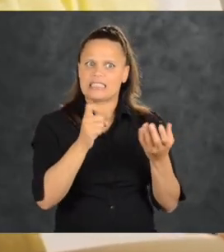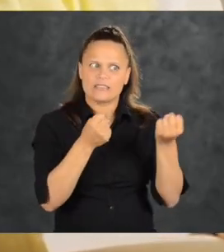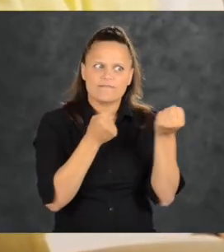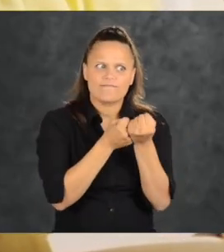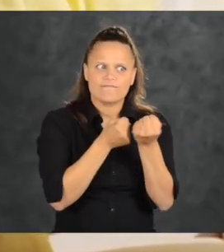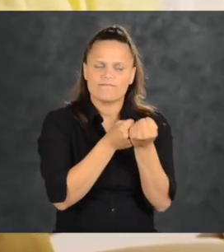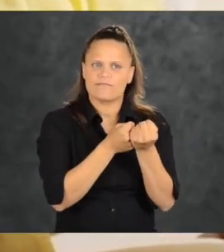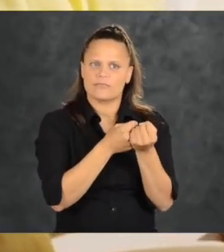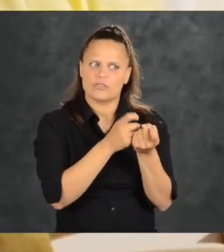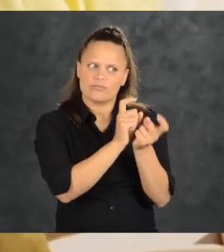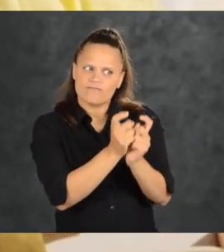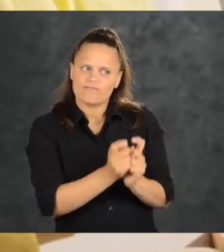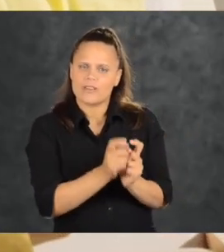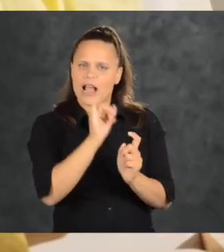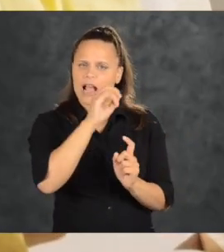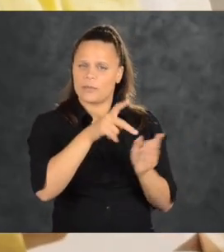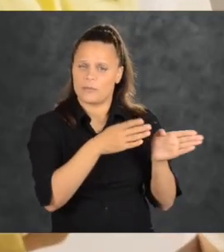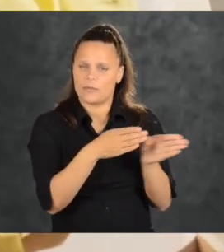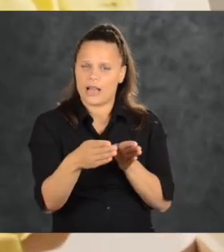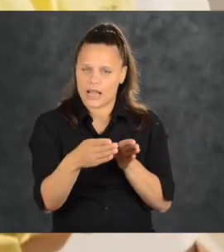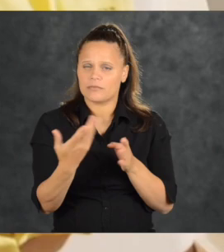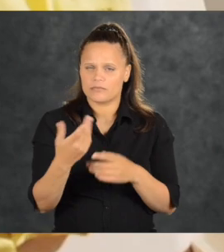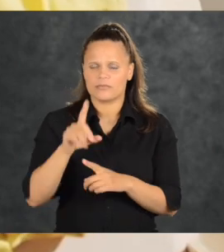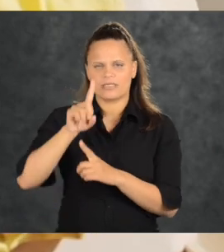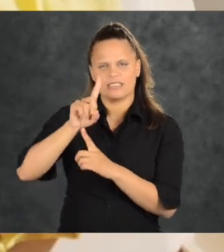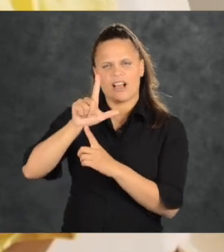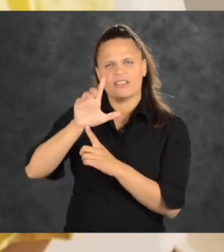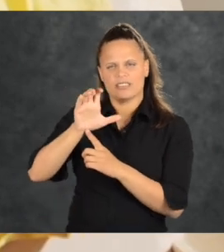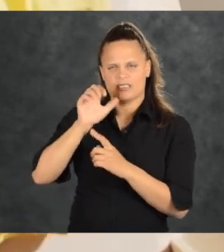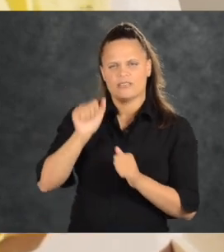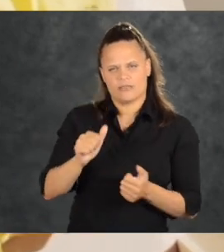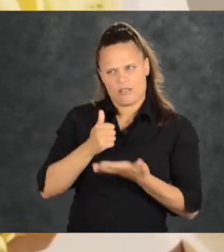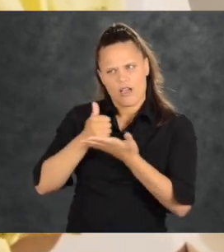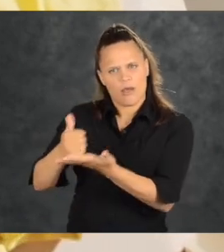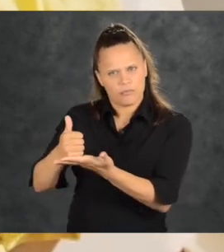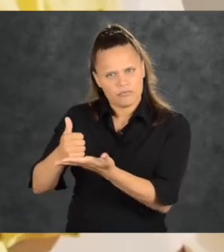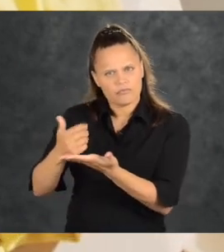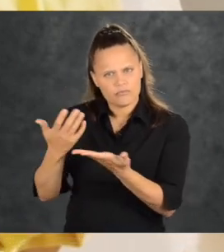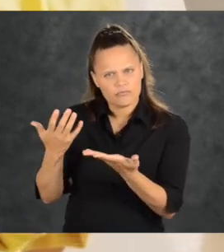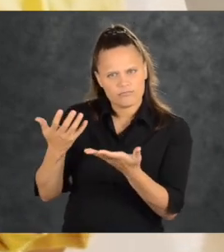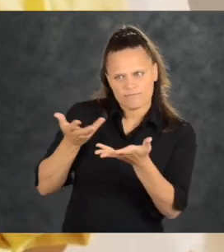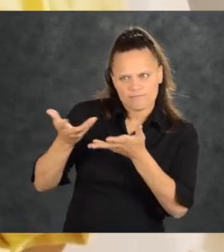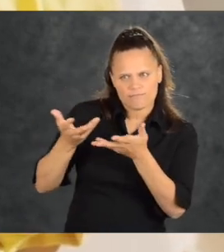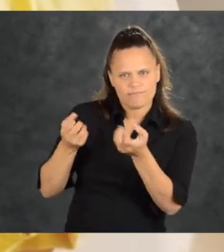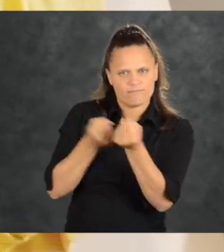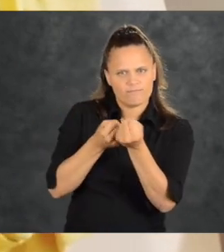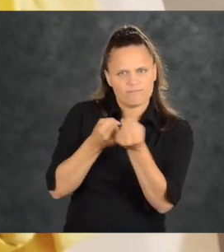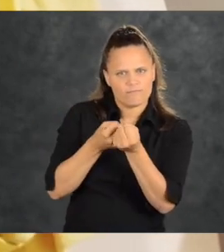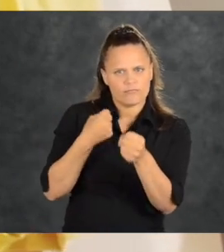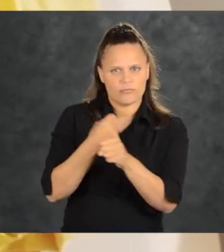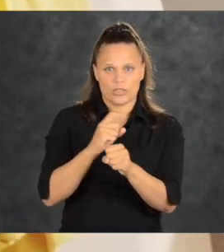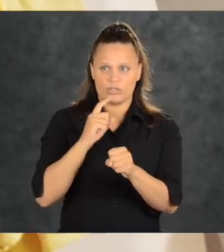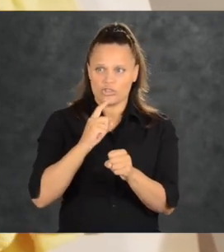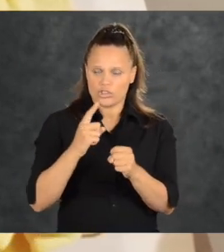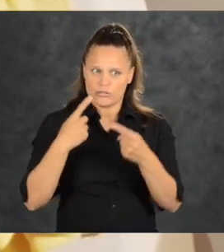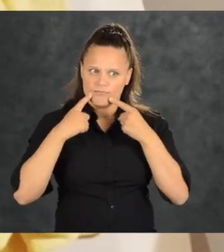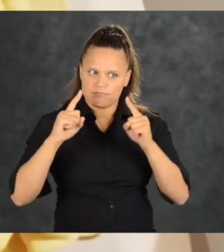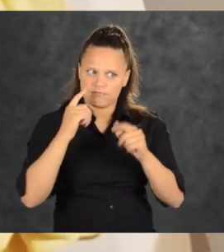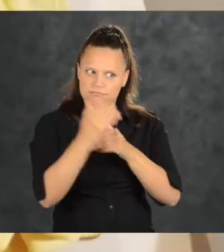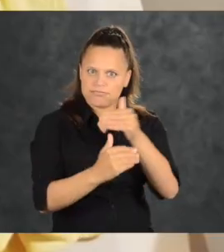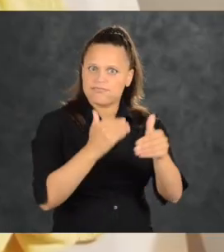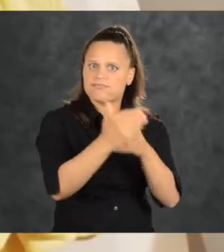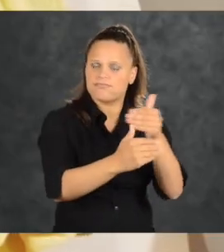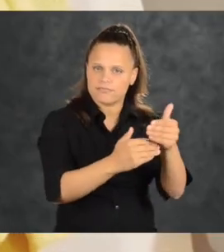work. These can range from physical barriers to communication issues. But with the right support and accommodations, whether it's modifying the workspace, offering flexible